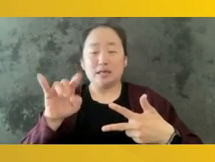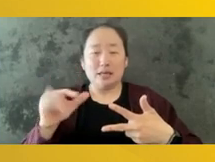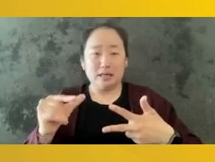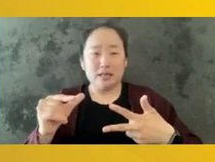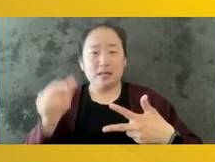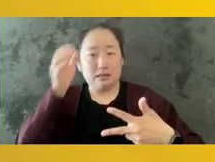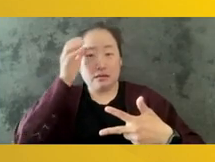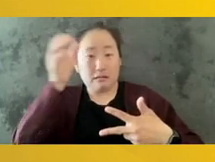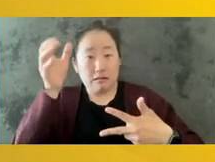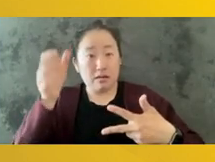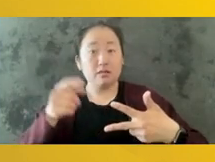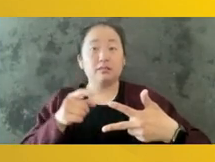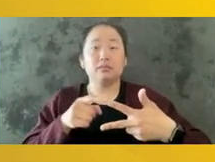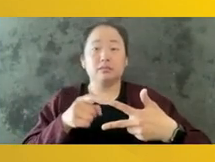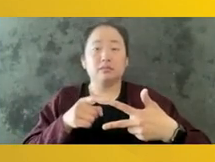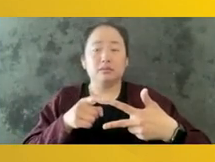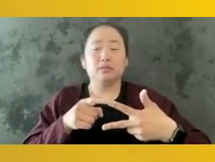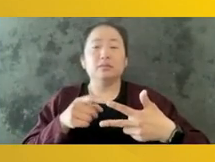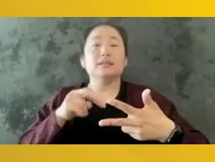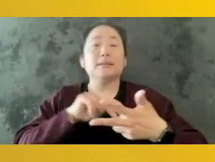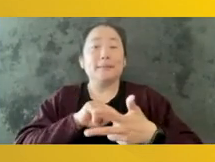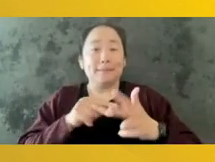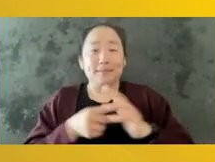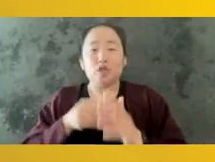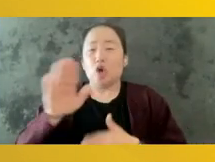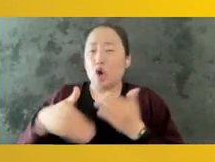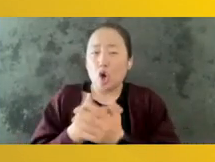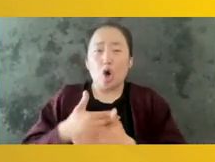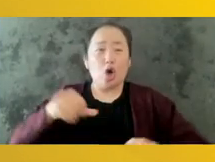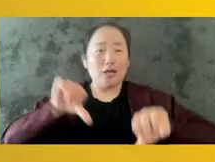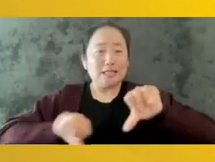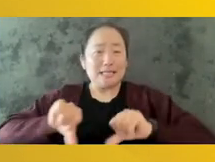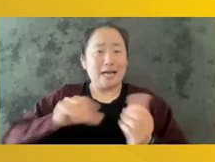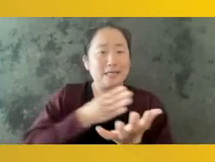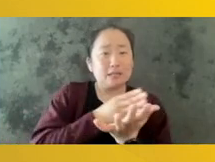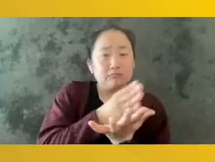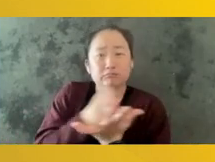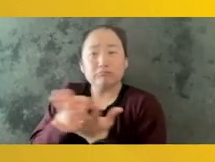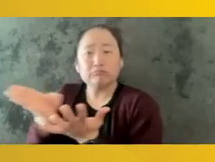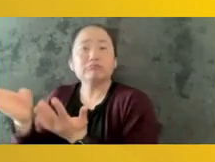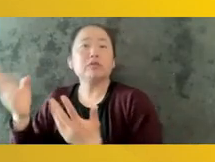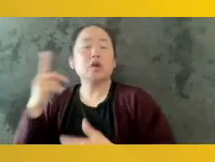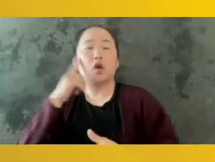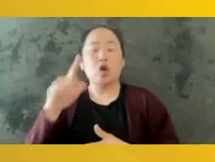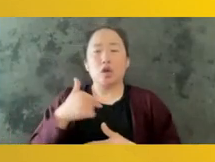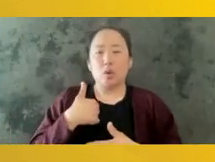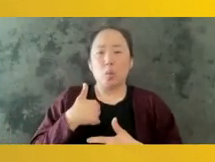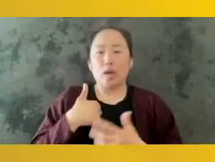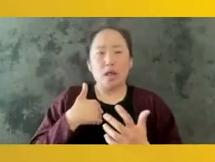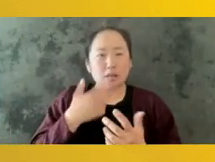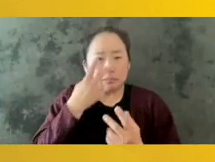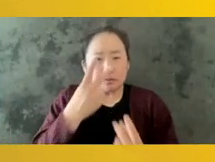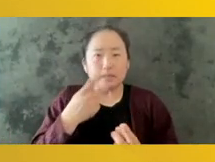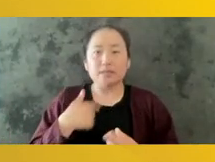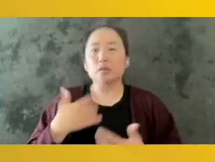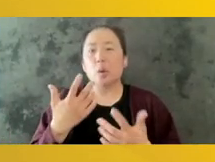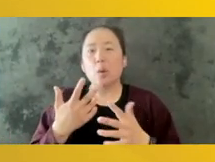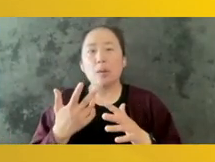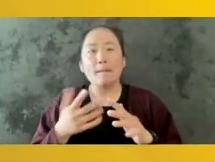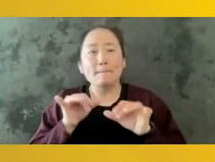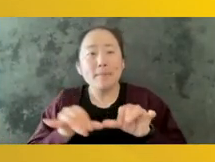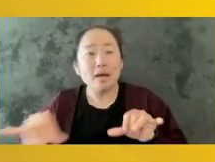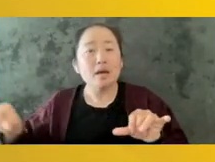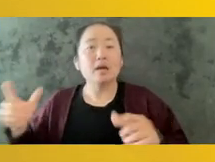science concepts that cut across all science disciplines. So for example, patterns and cause and effect. And these are both